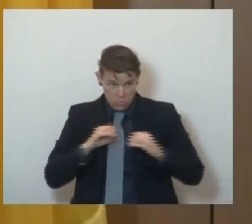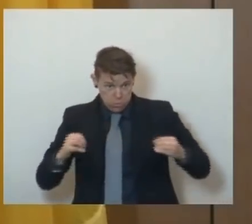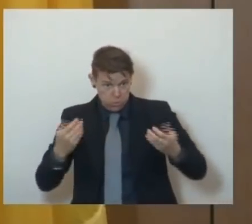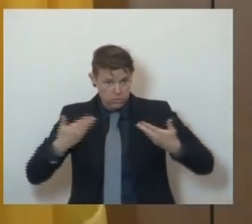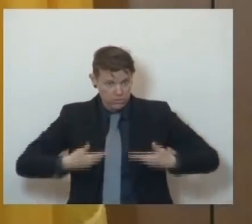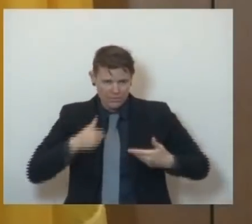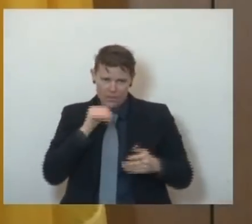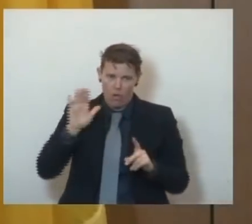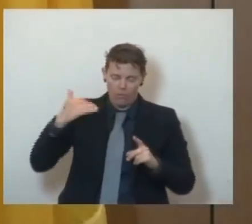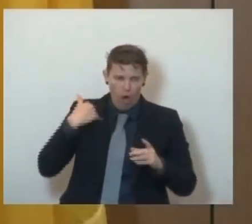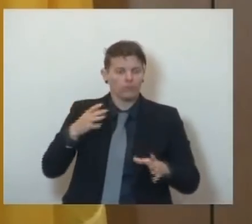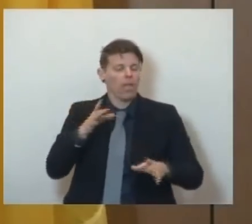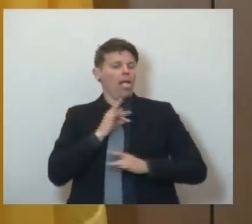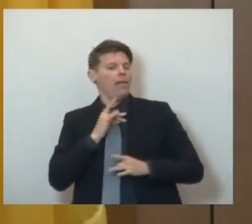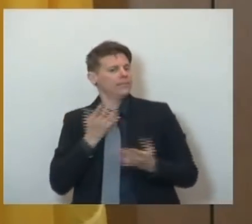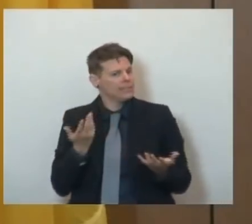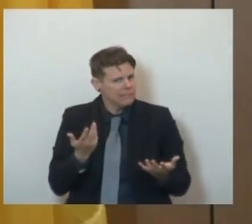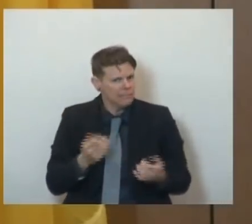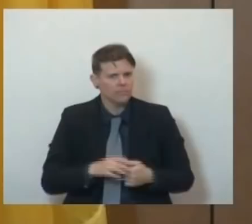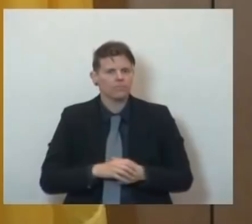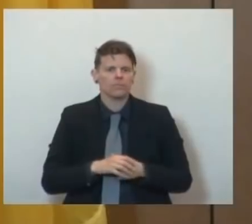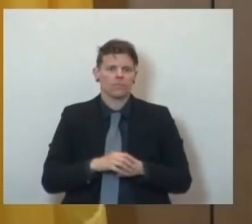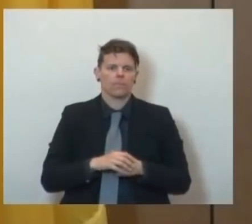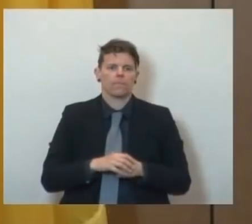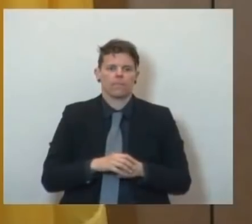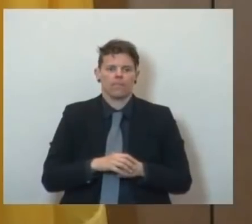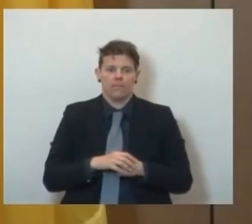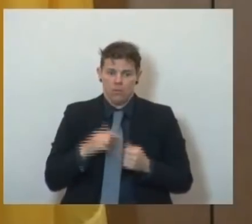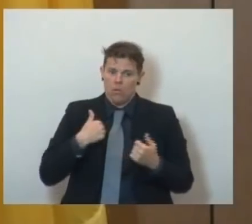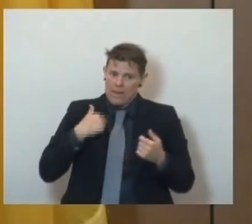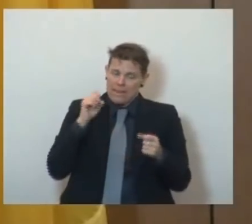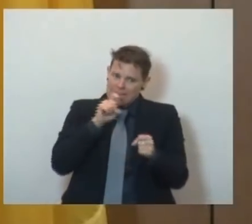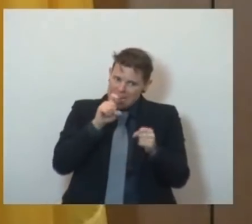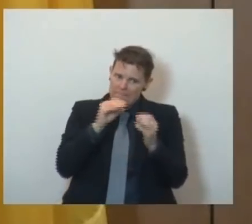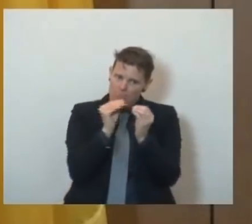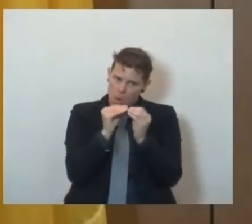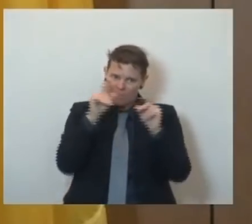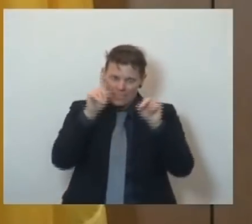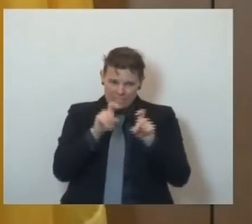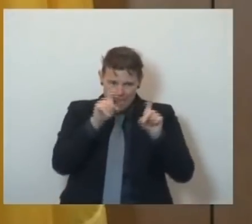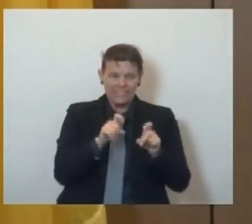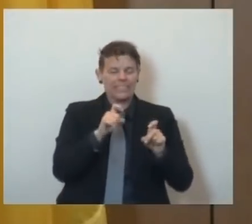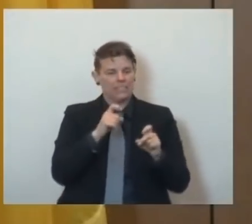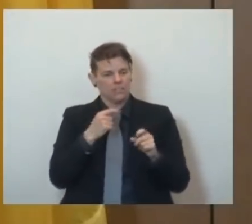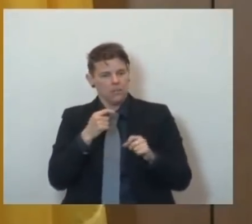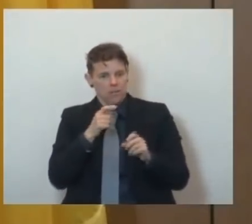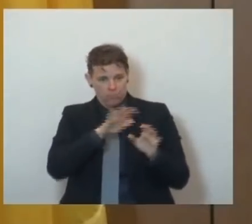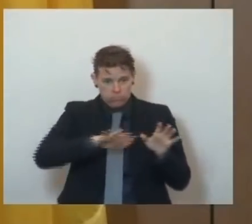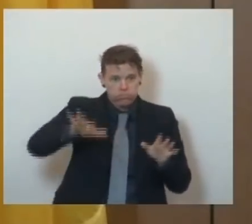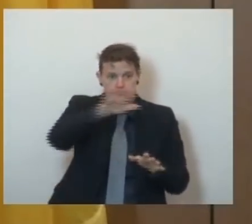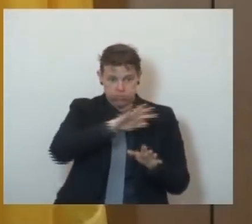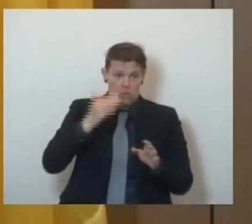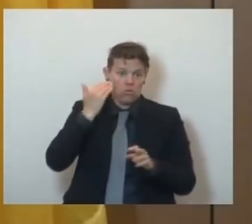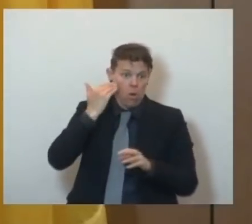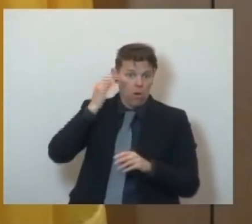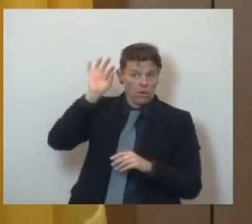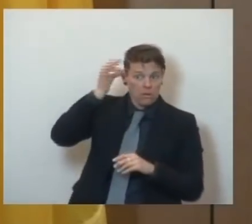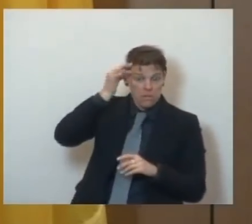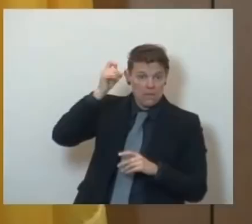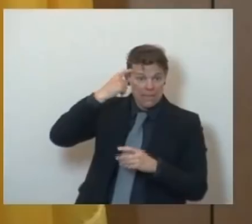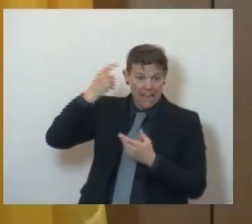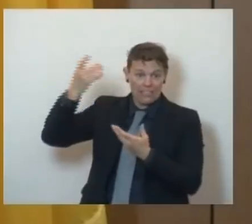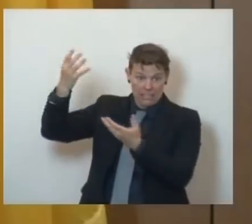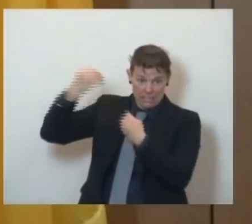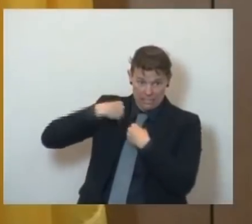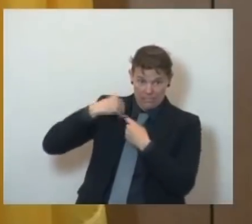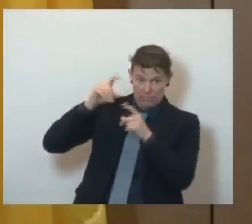had 100 point-of-care tests, if I had been responsible in the federal government for testing, I would have provided